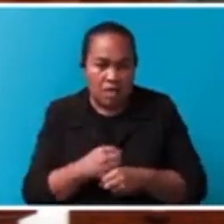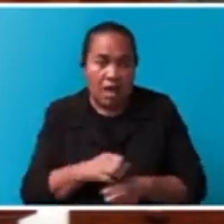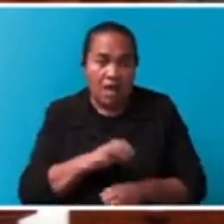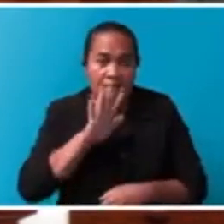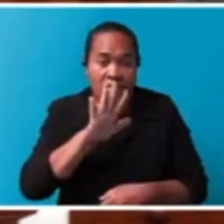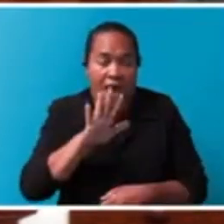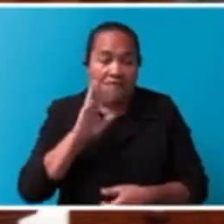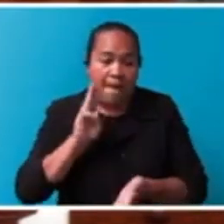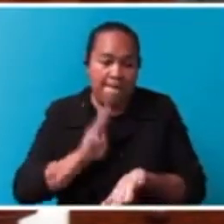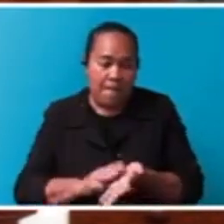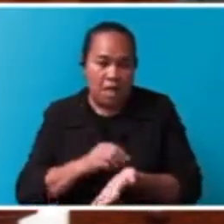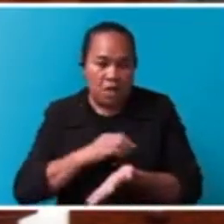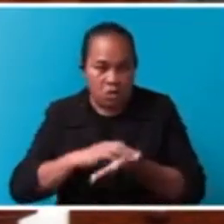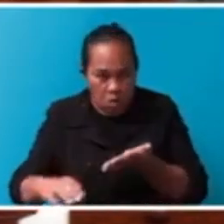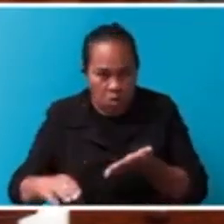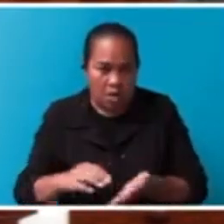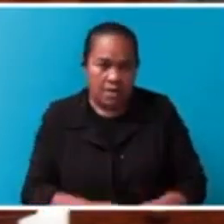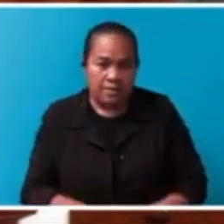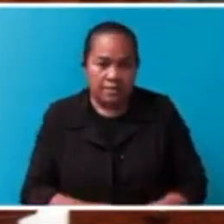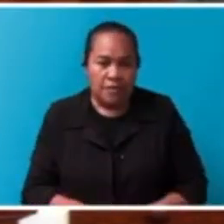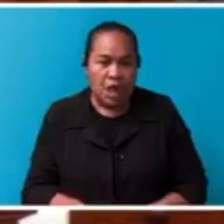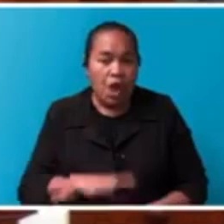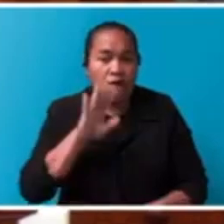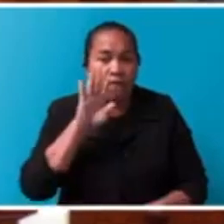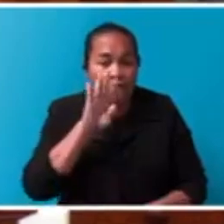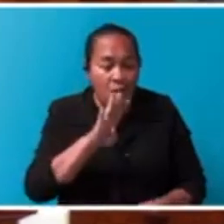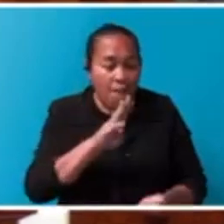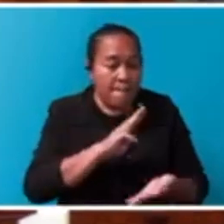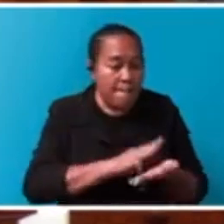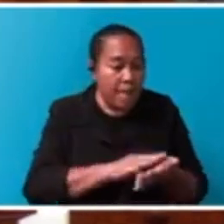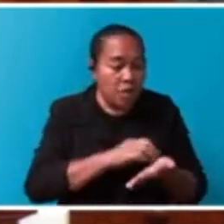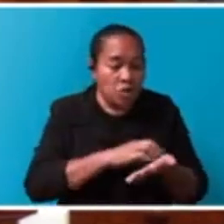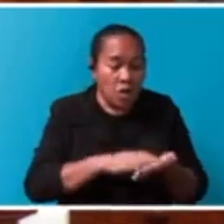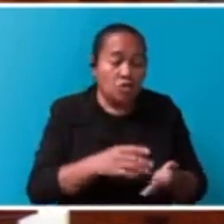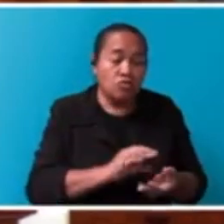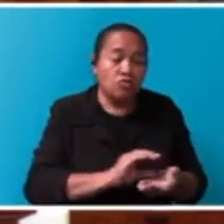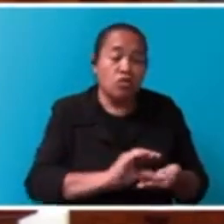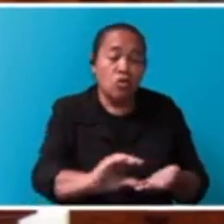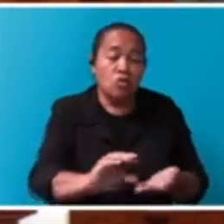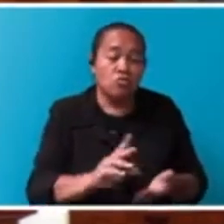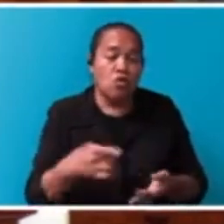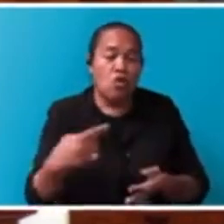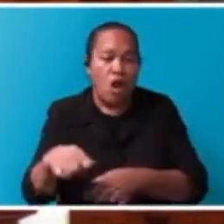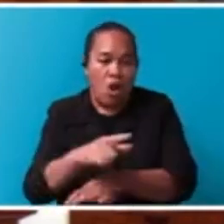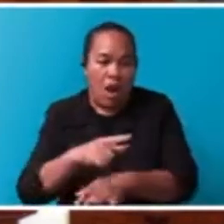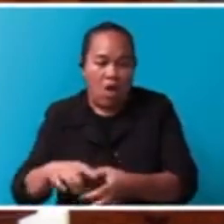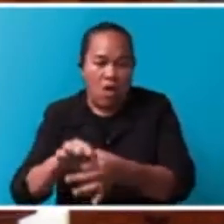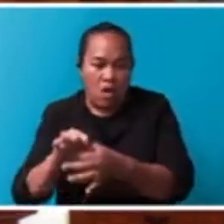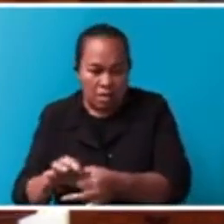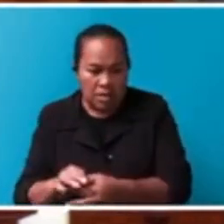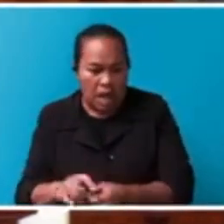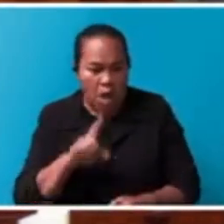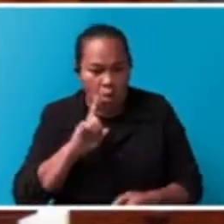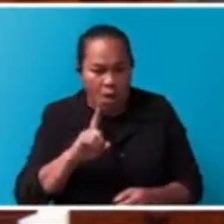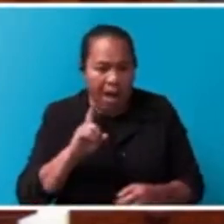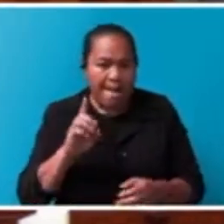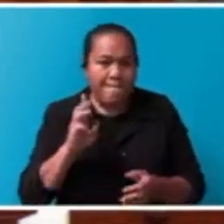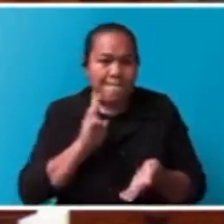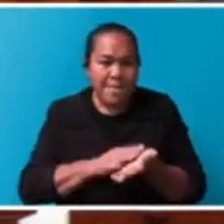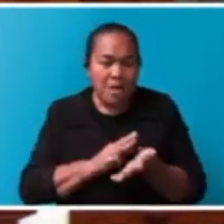million, $4 million to go to land-owning units, and $1 million to individual